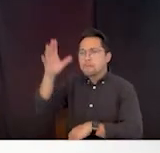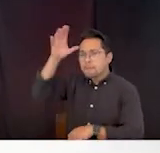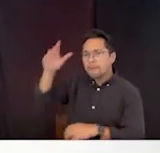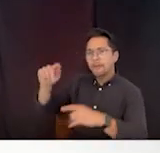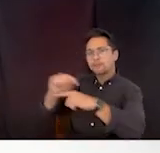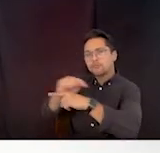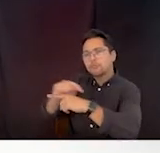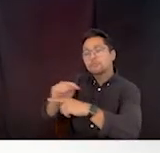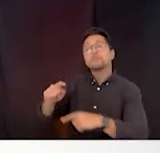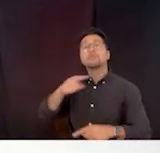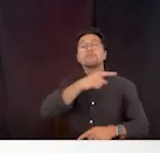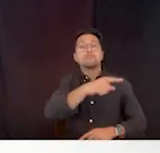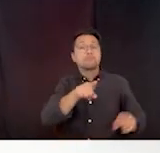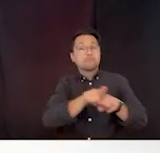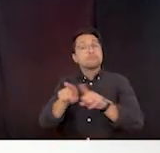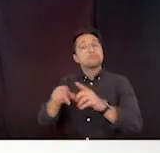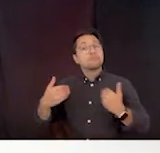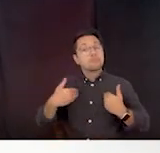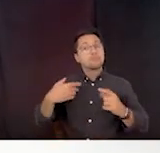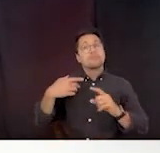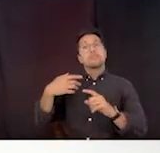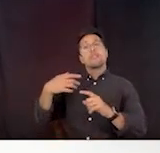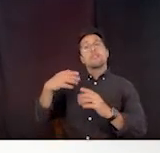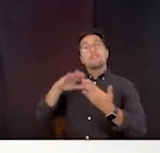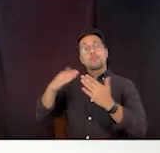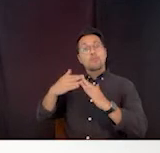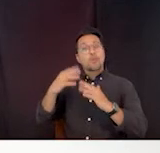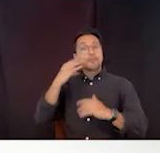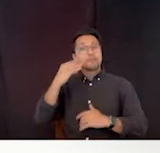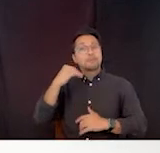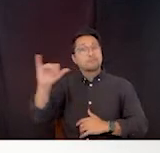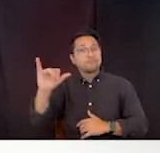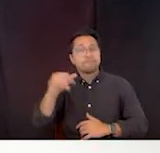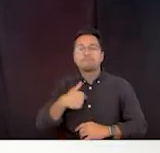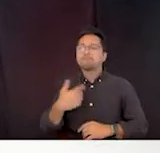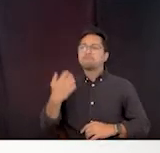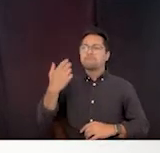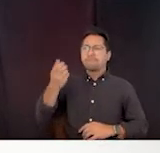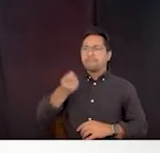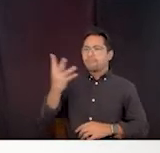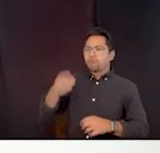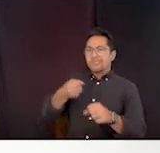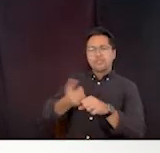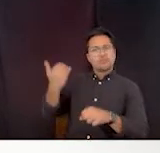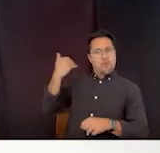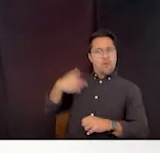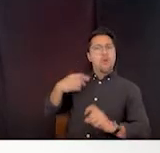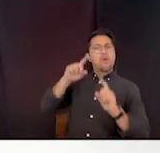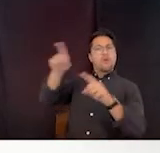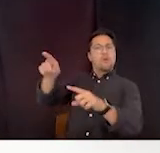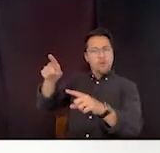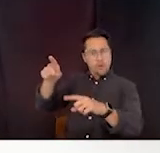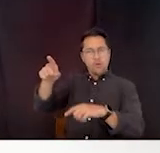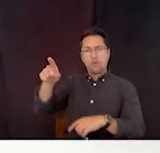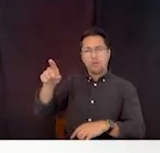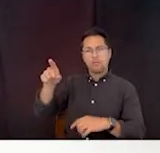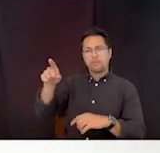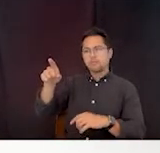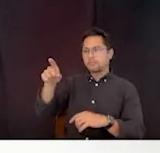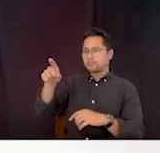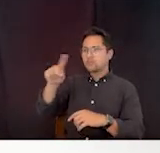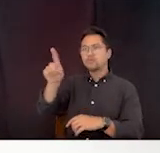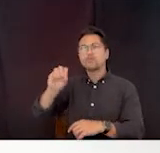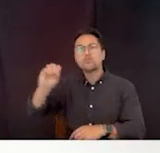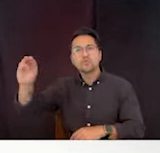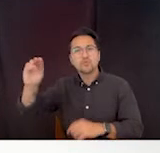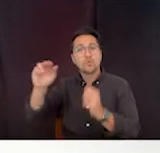some positive community experiences as well. We attended a trip to the zoo a couple of years ago with CARD. Again, it was free of charge, and